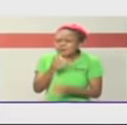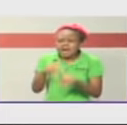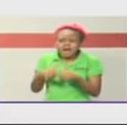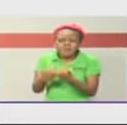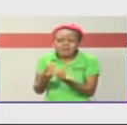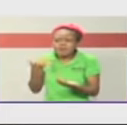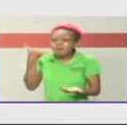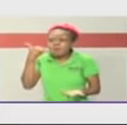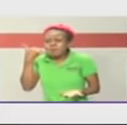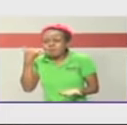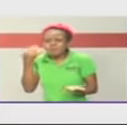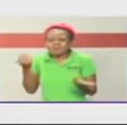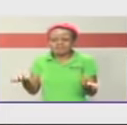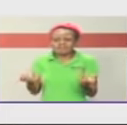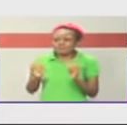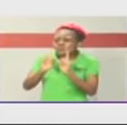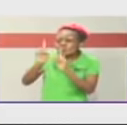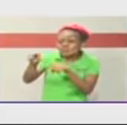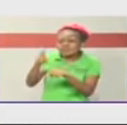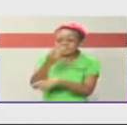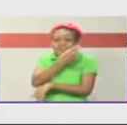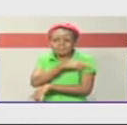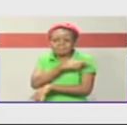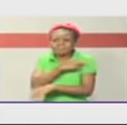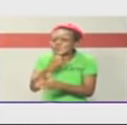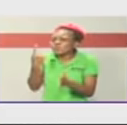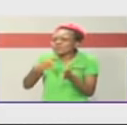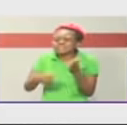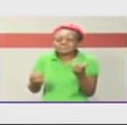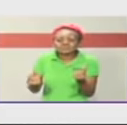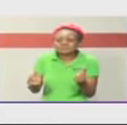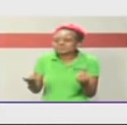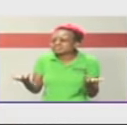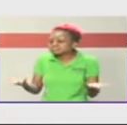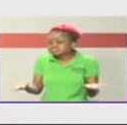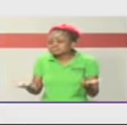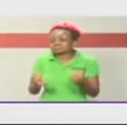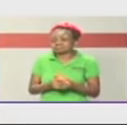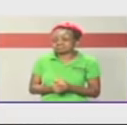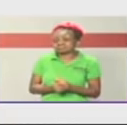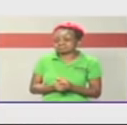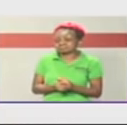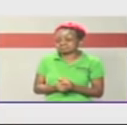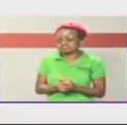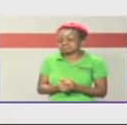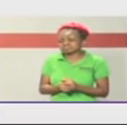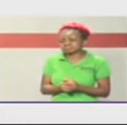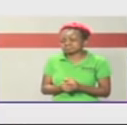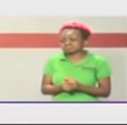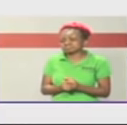Has it been publicized? Are people aware of what the mechanism is for reporting any